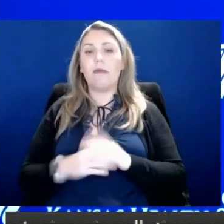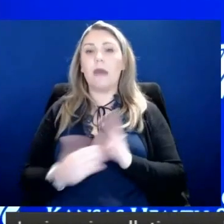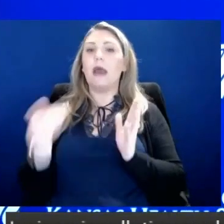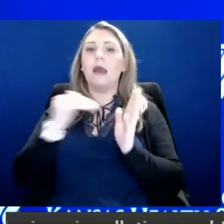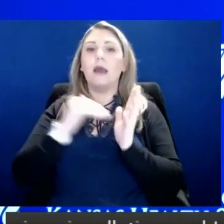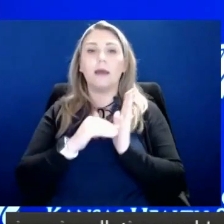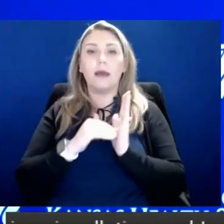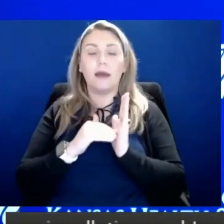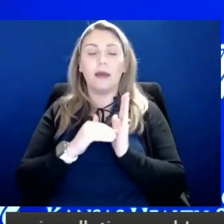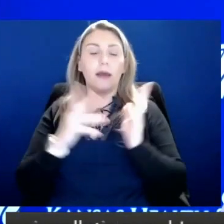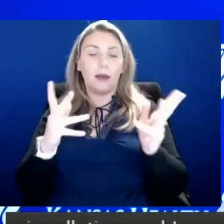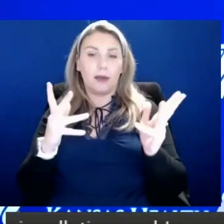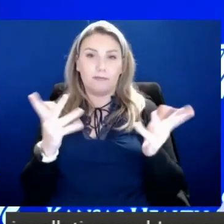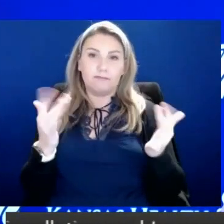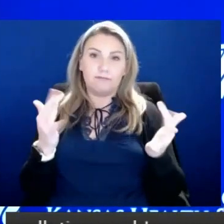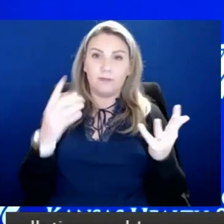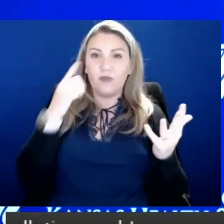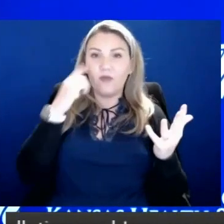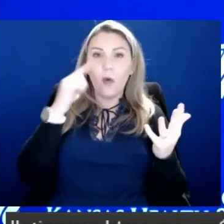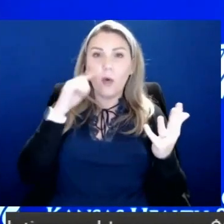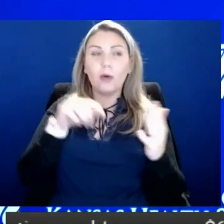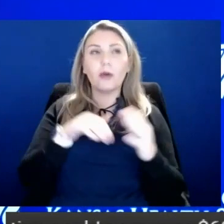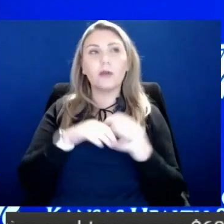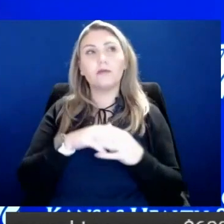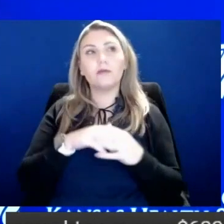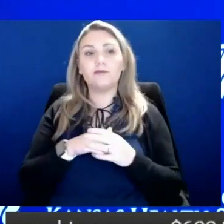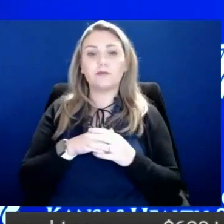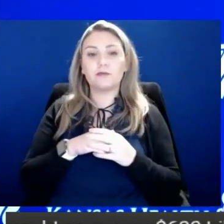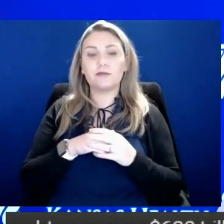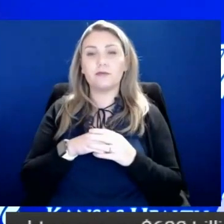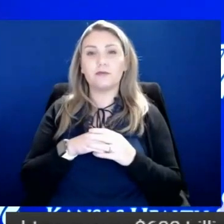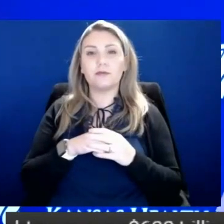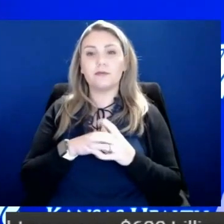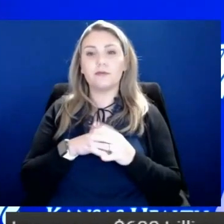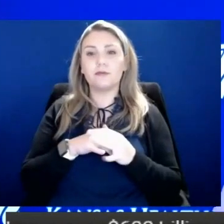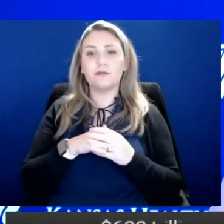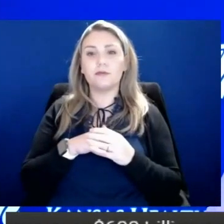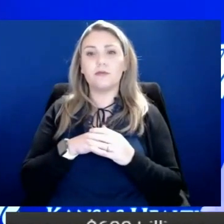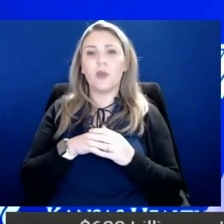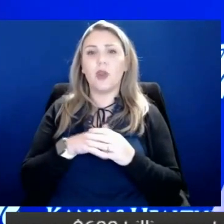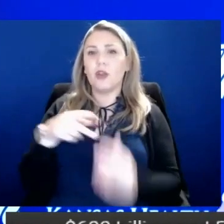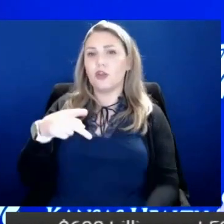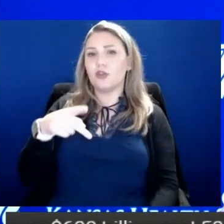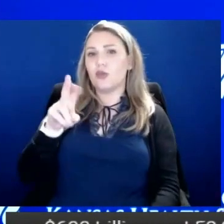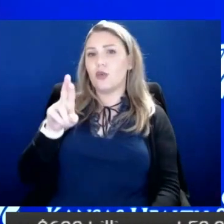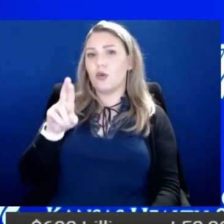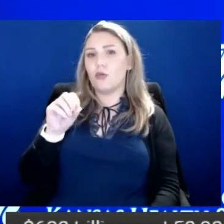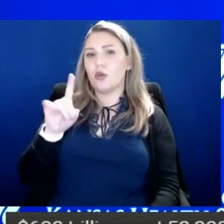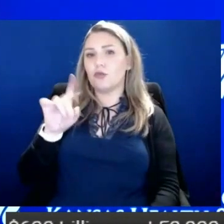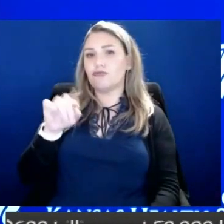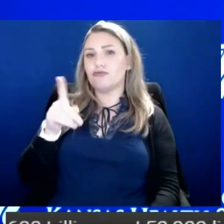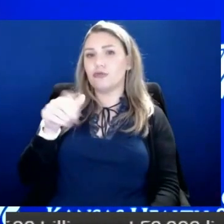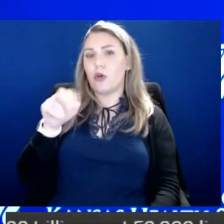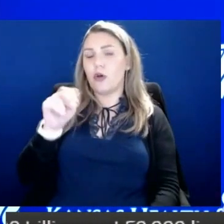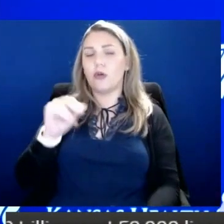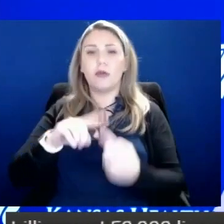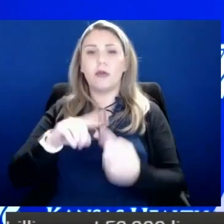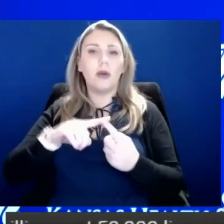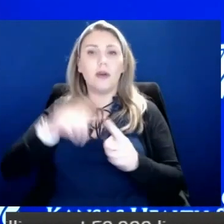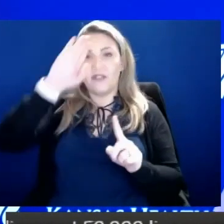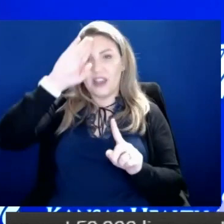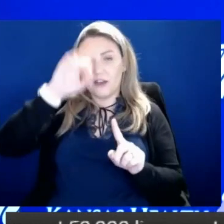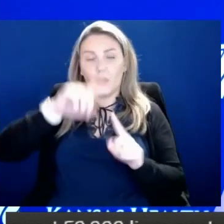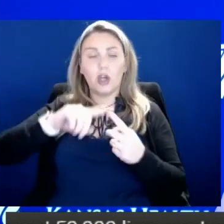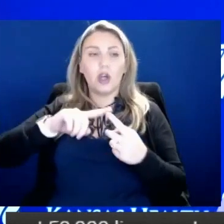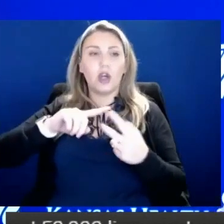for, they have a prodrome, fever, myalgias, maybe sore throat, headache.